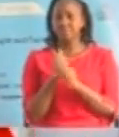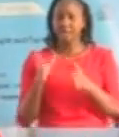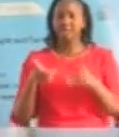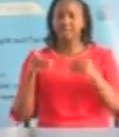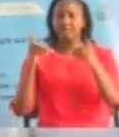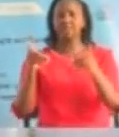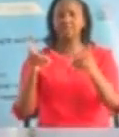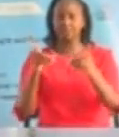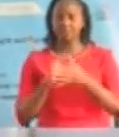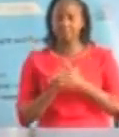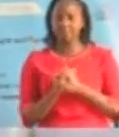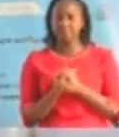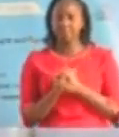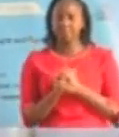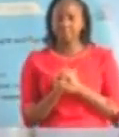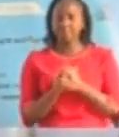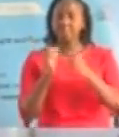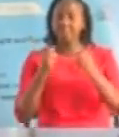Madam Chancellor,